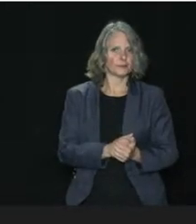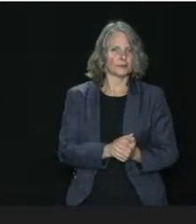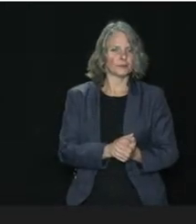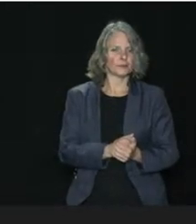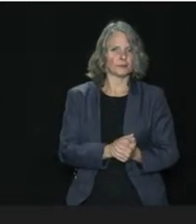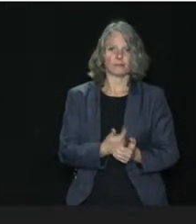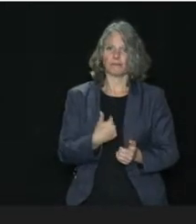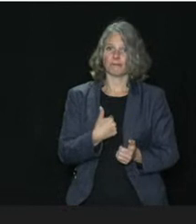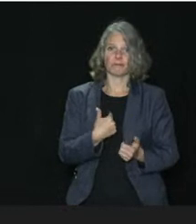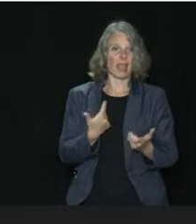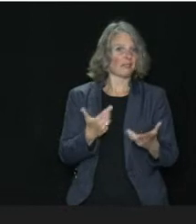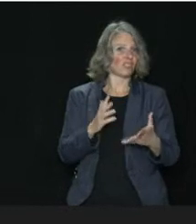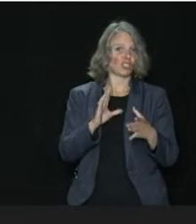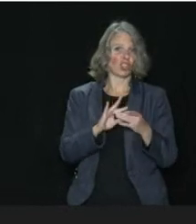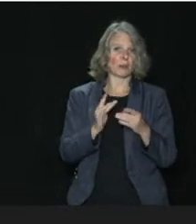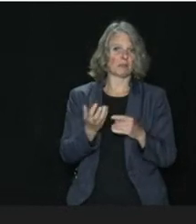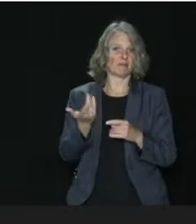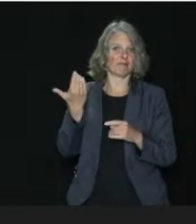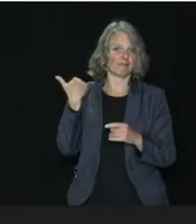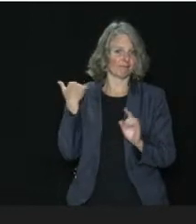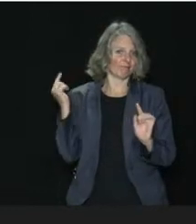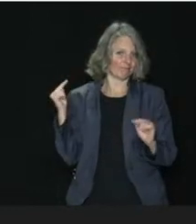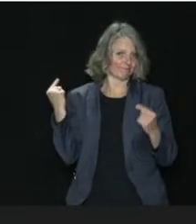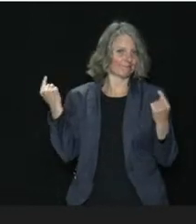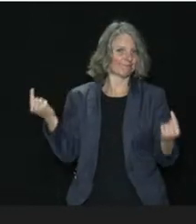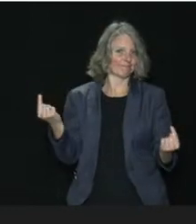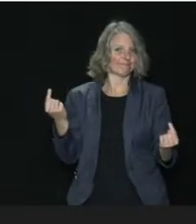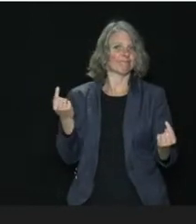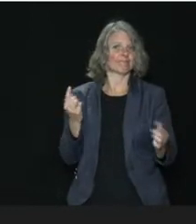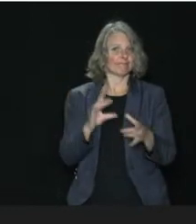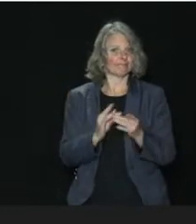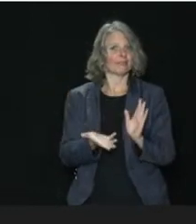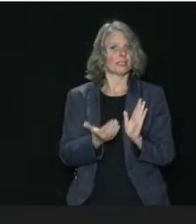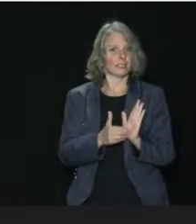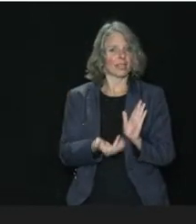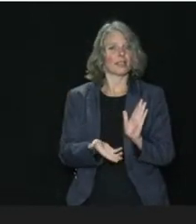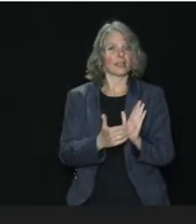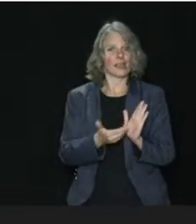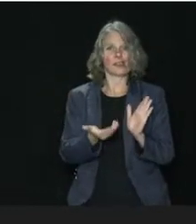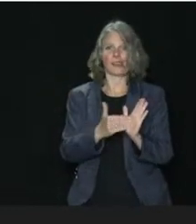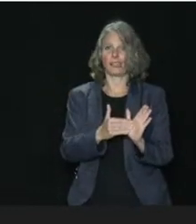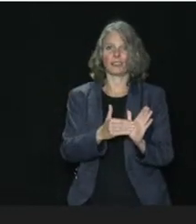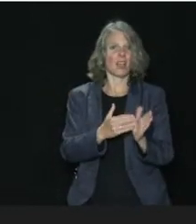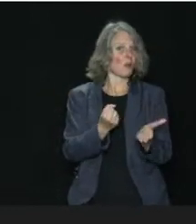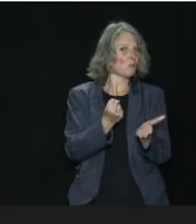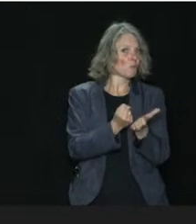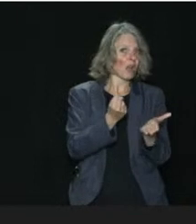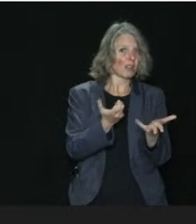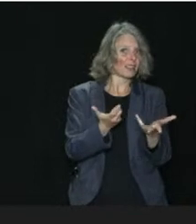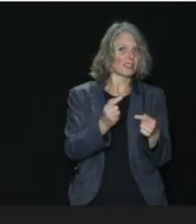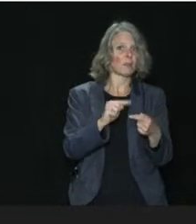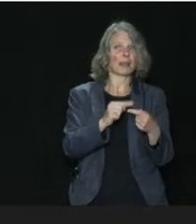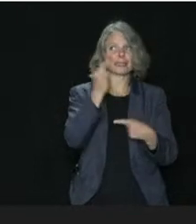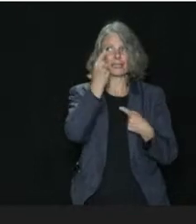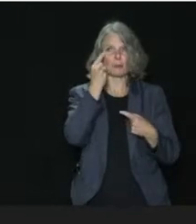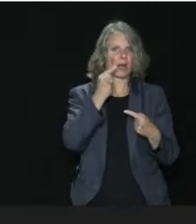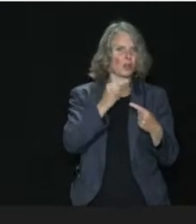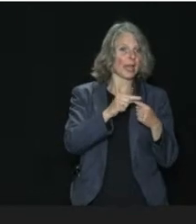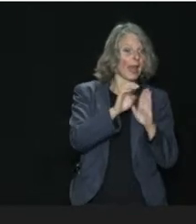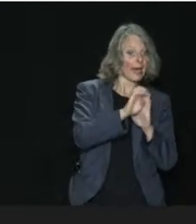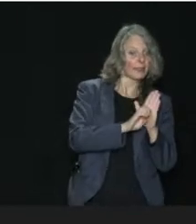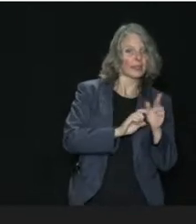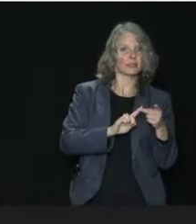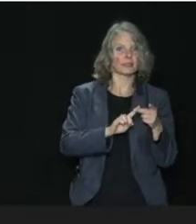I've said at other press conferences that there are ethical considerations, considerations of